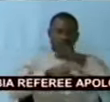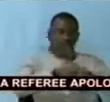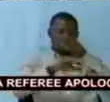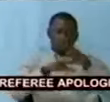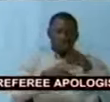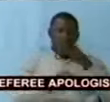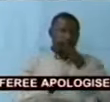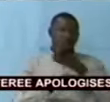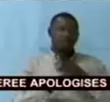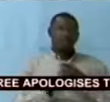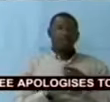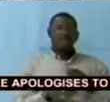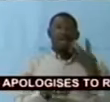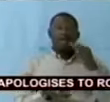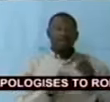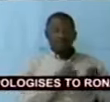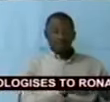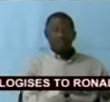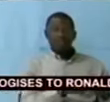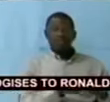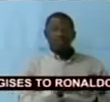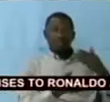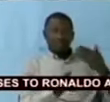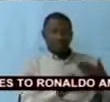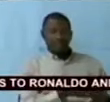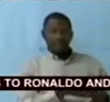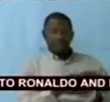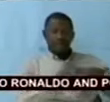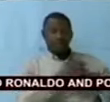Once this was completed, we